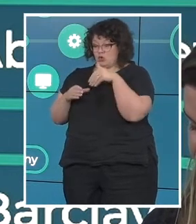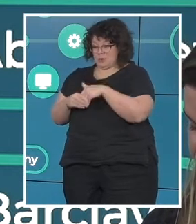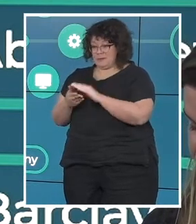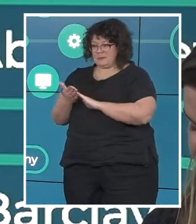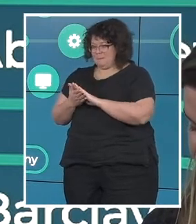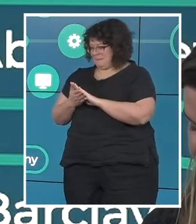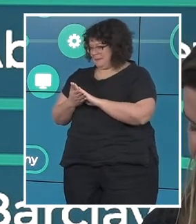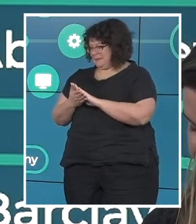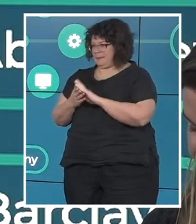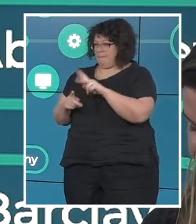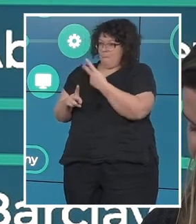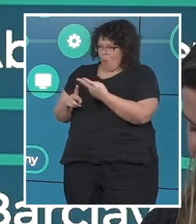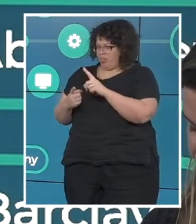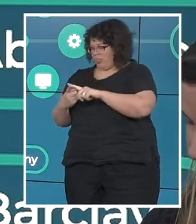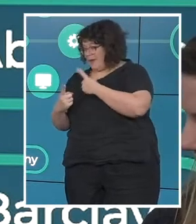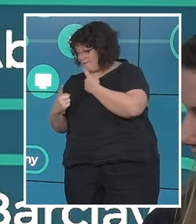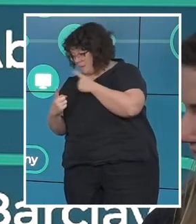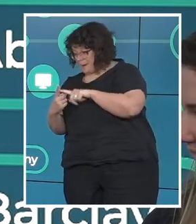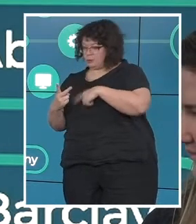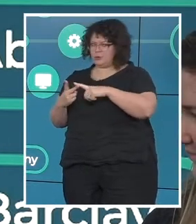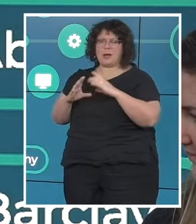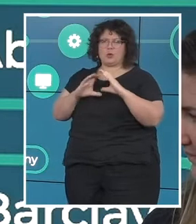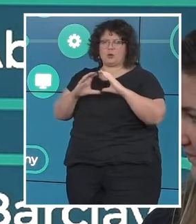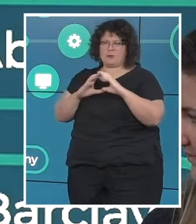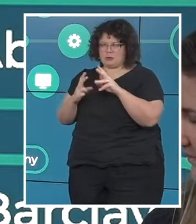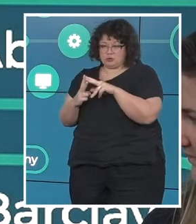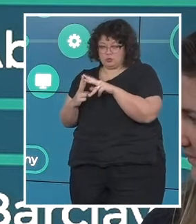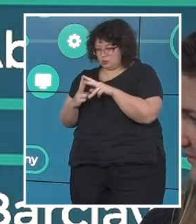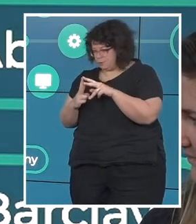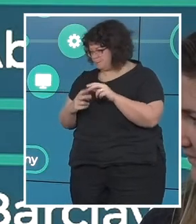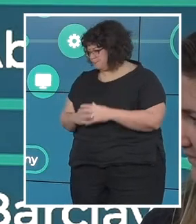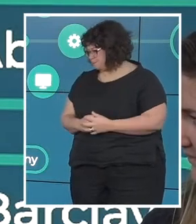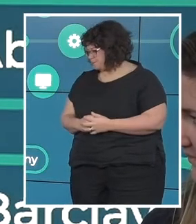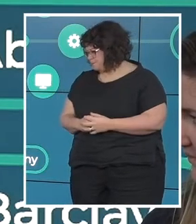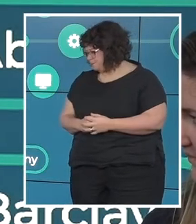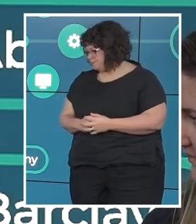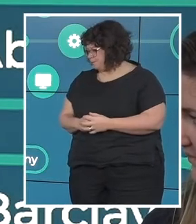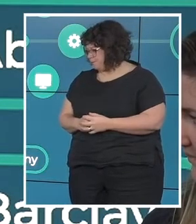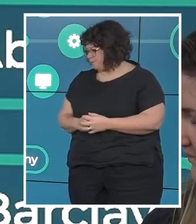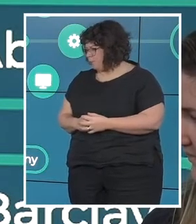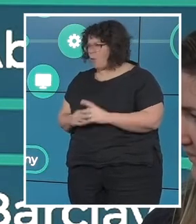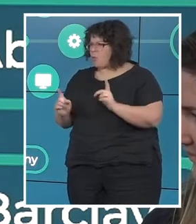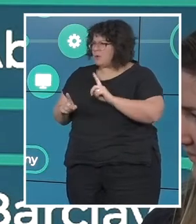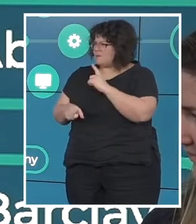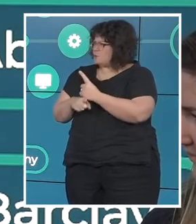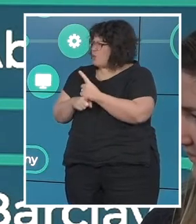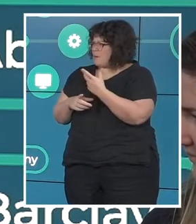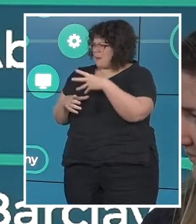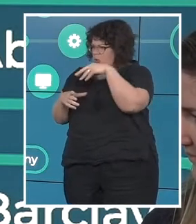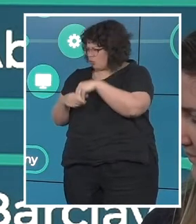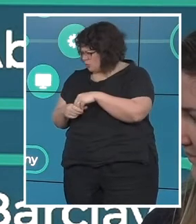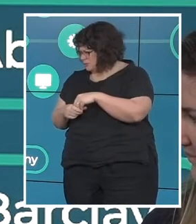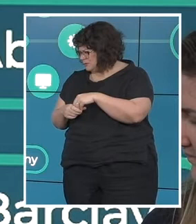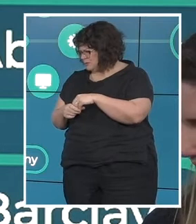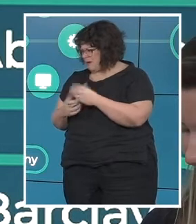whatever type of content you're talking about, that's true. You know, you're communicating with your customers or users, and you